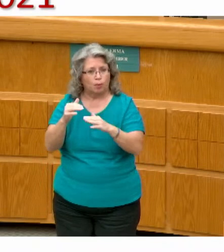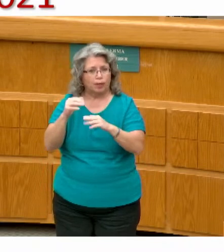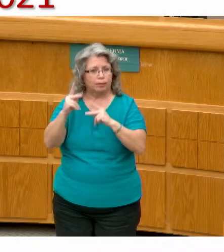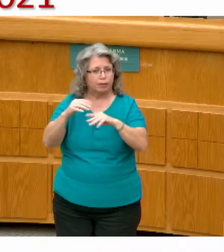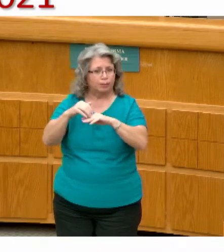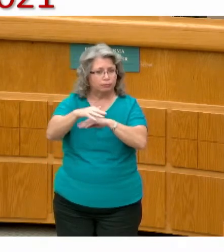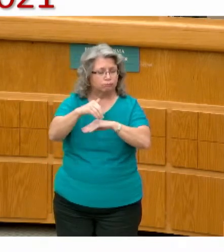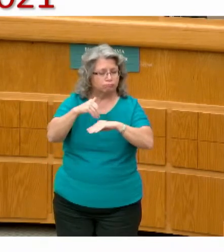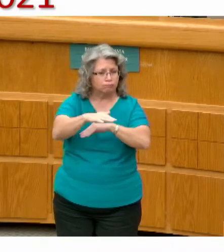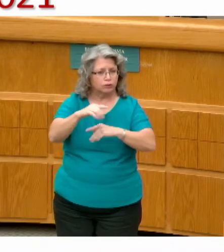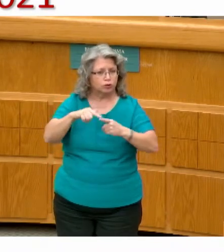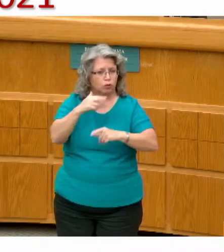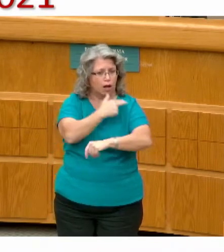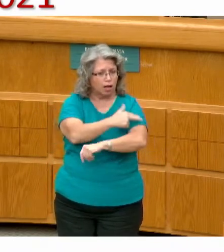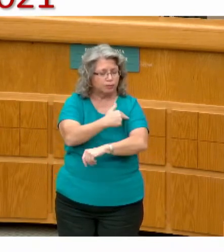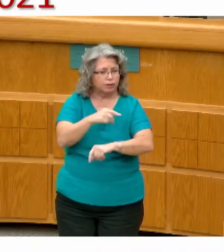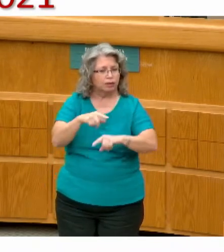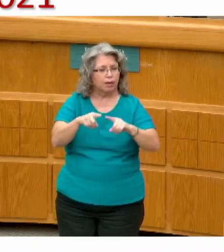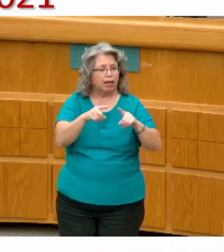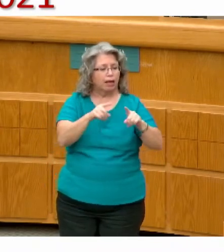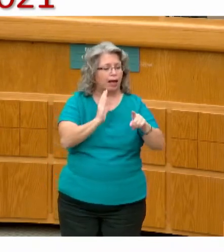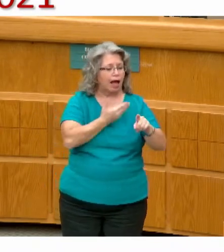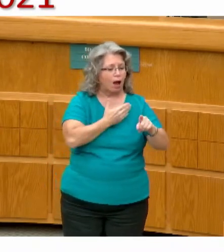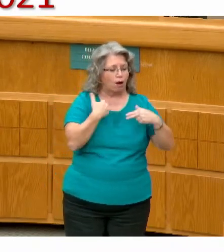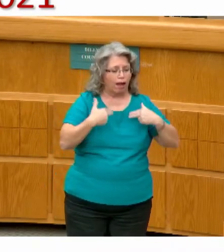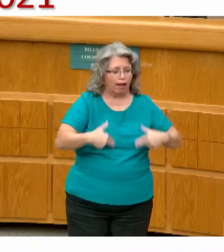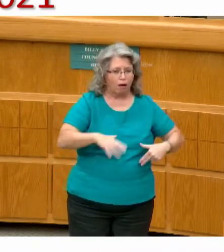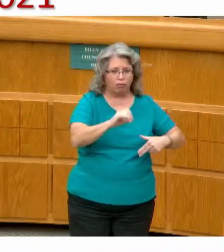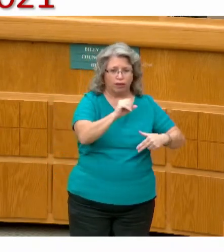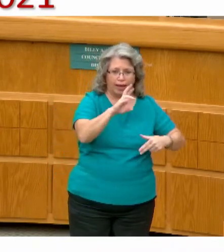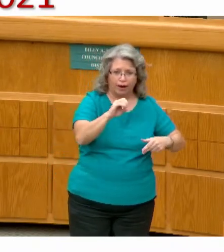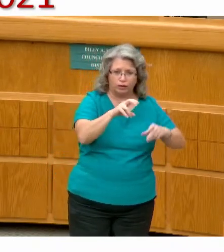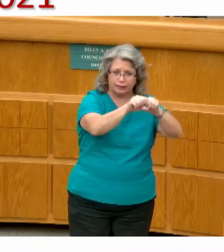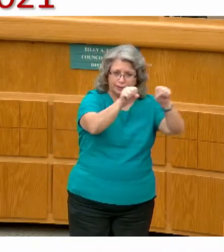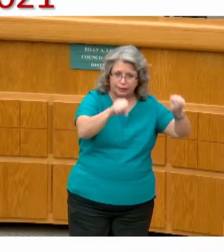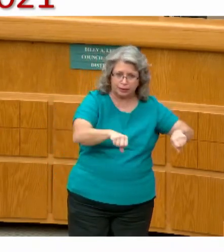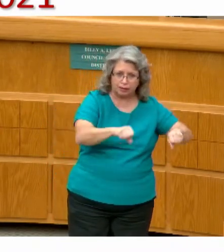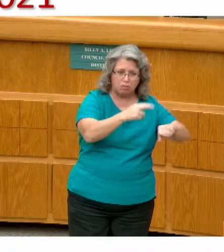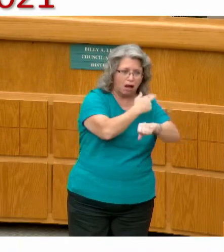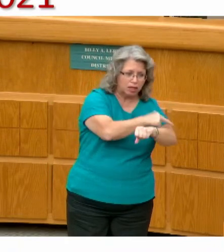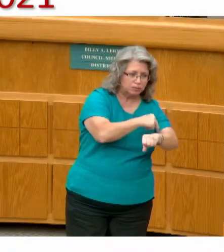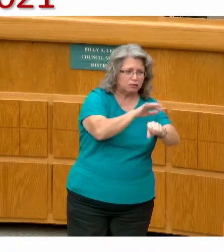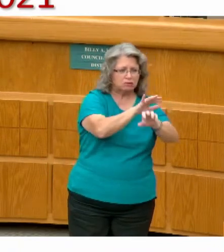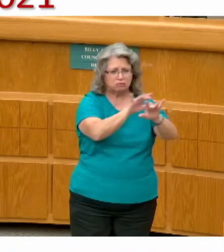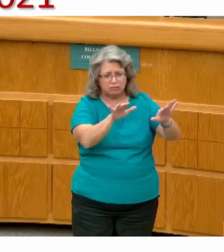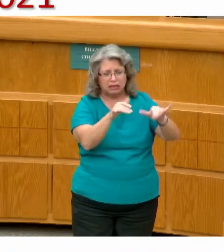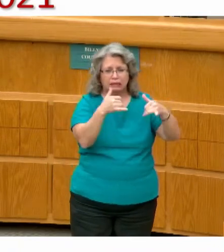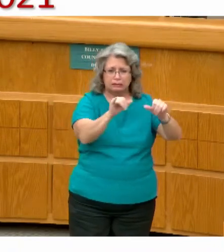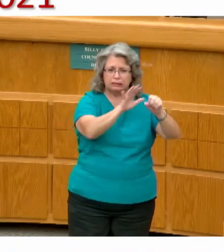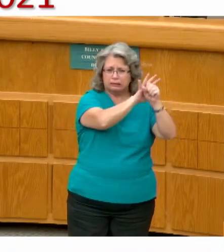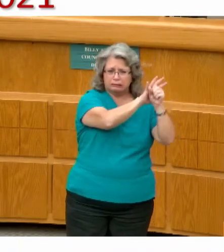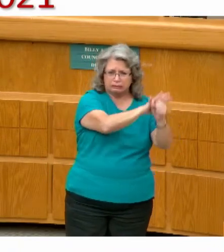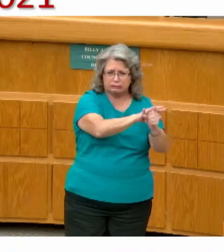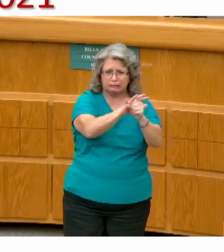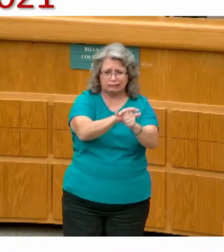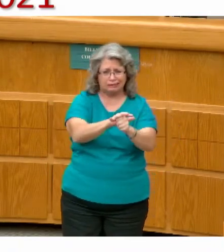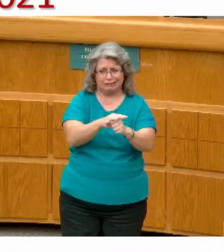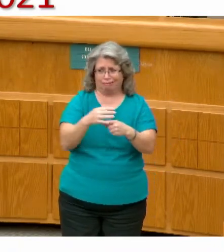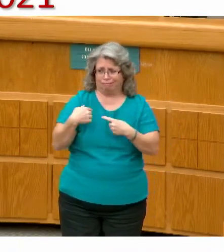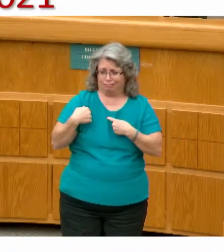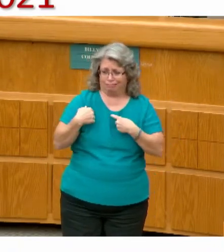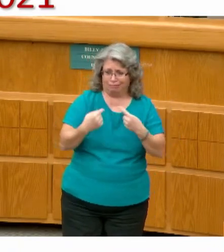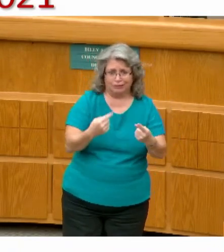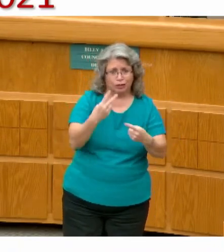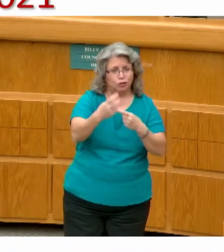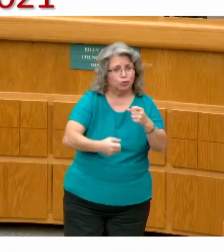that's one of the reasons why we're so focused on COVID still, almost 2 years after we realized this pandemic had